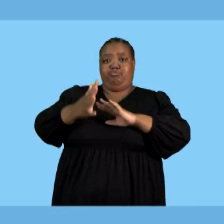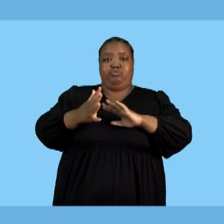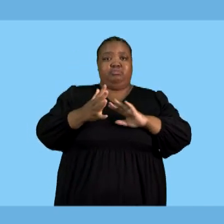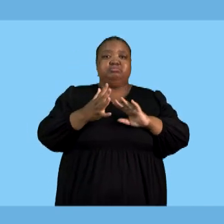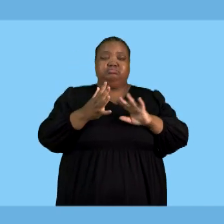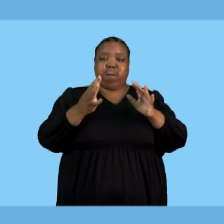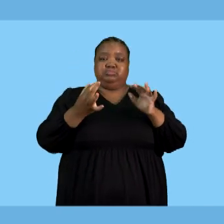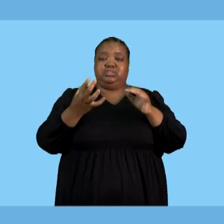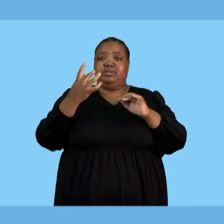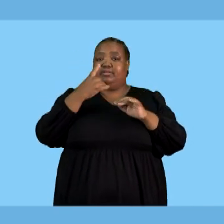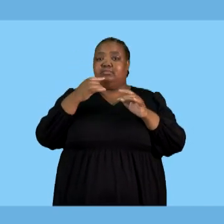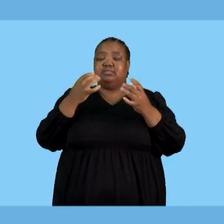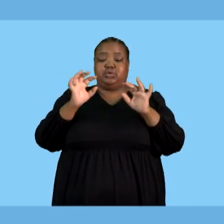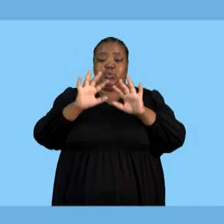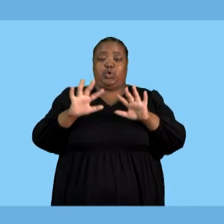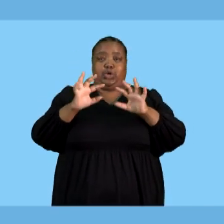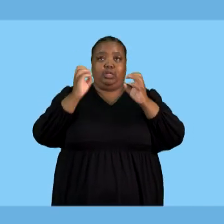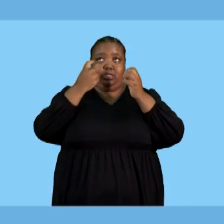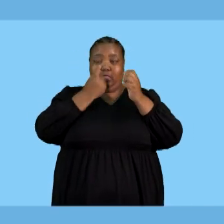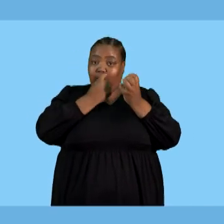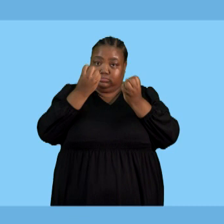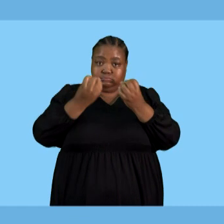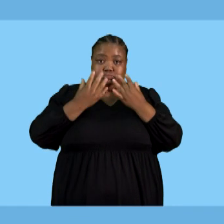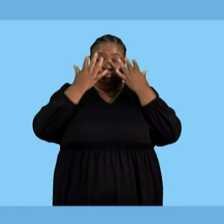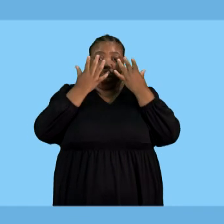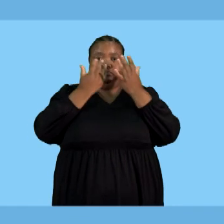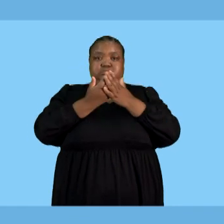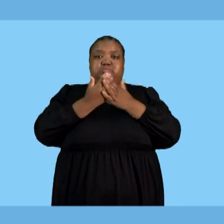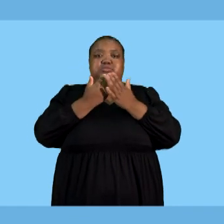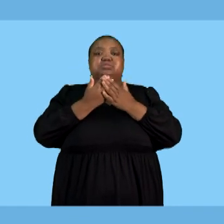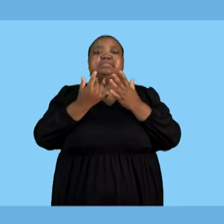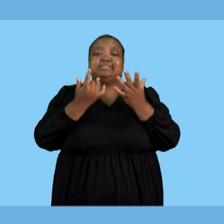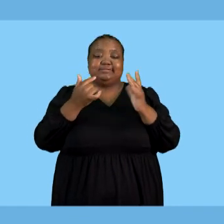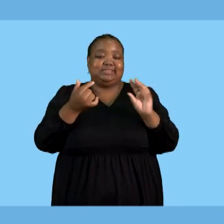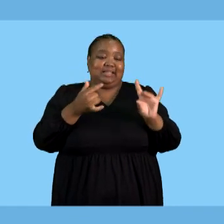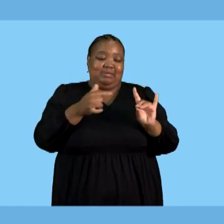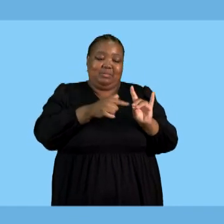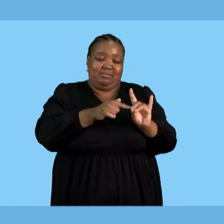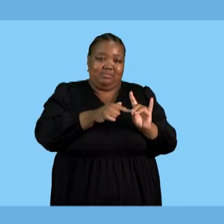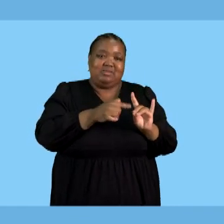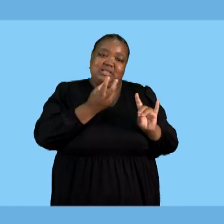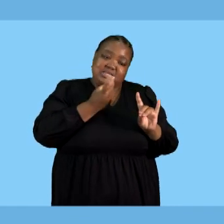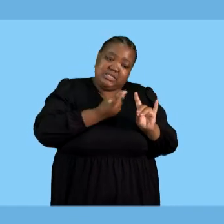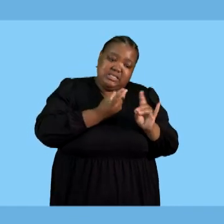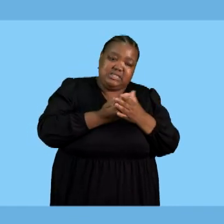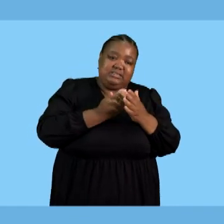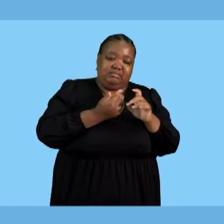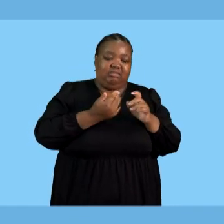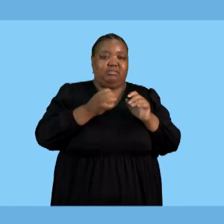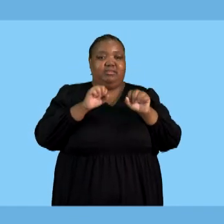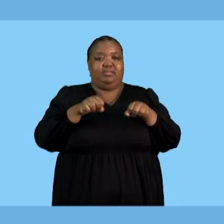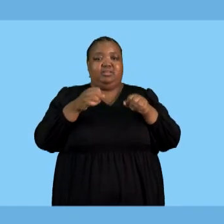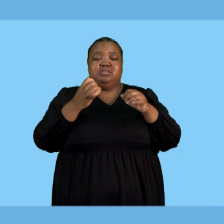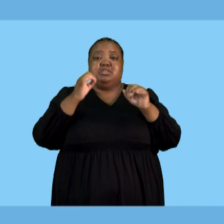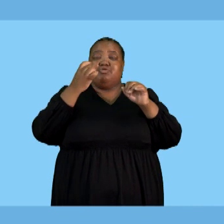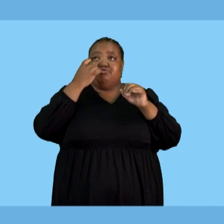So this one is going to be reflected onto our eyes, and which is why you're going to be able to see the ladybird. And because the red